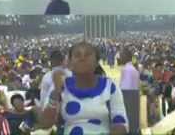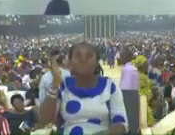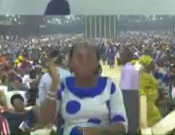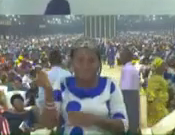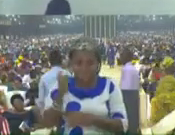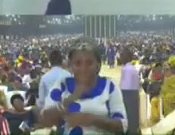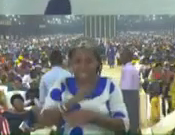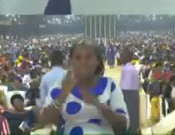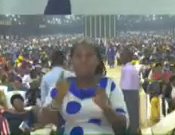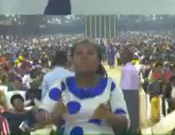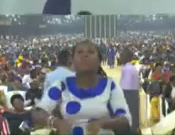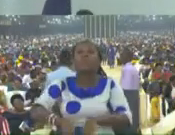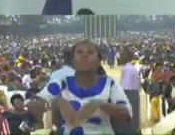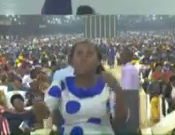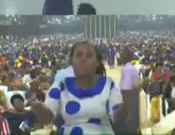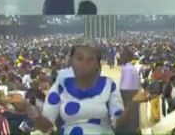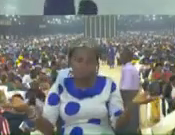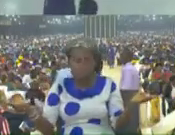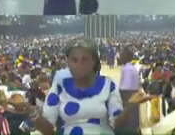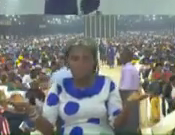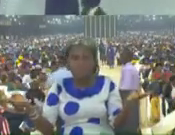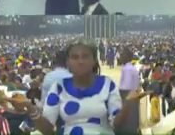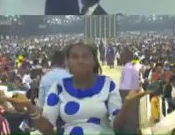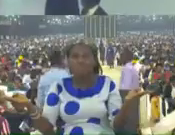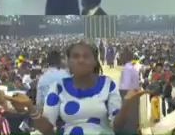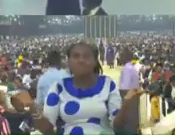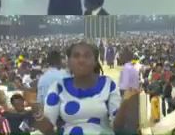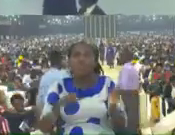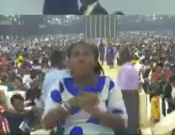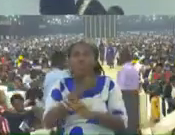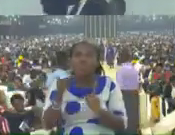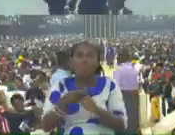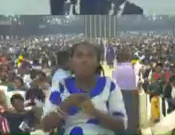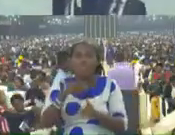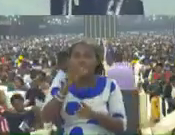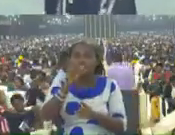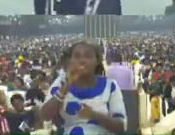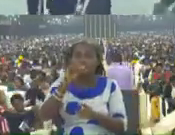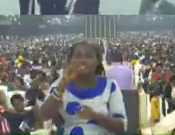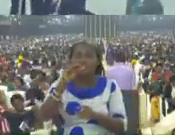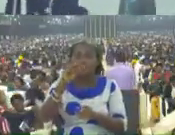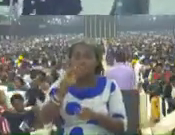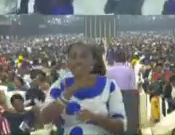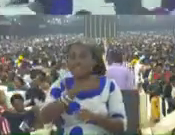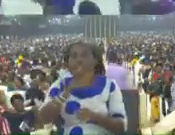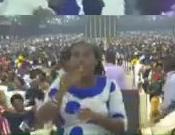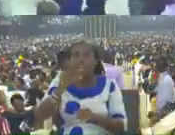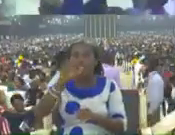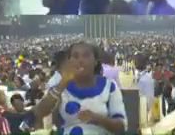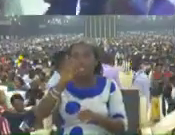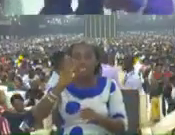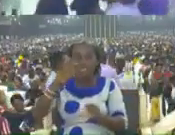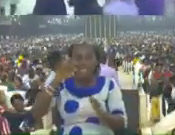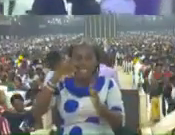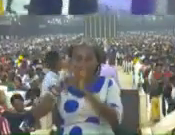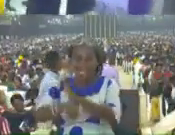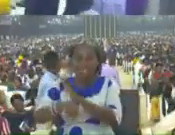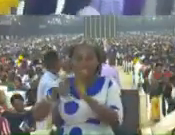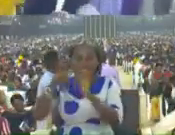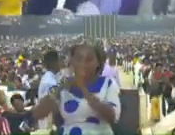When Simeon and Levi killed those people, they shed innocent